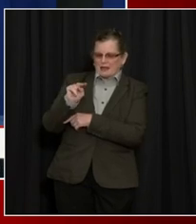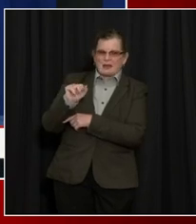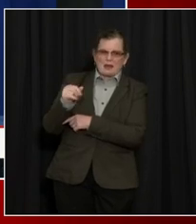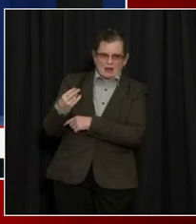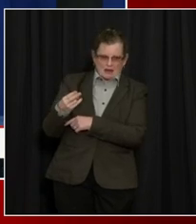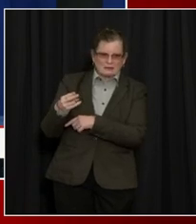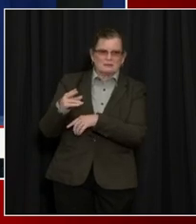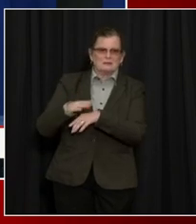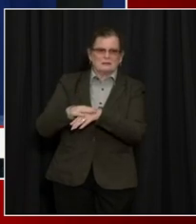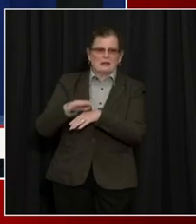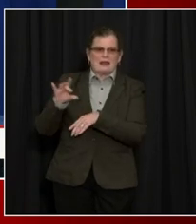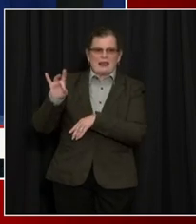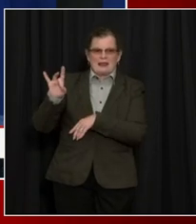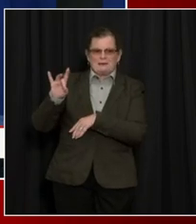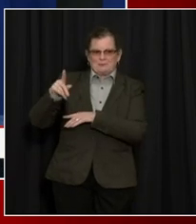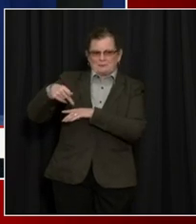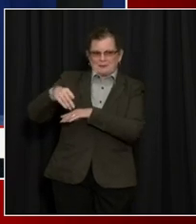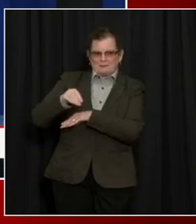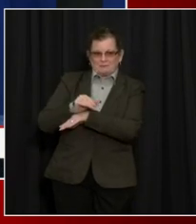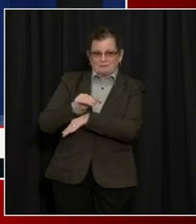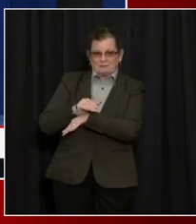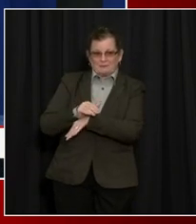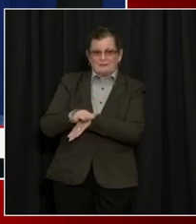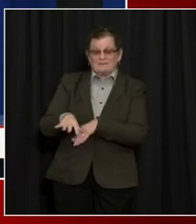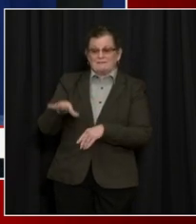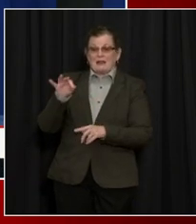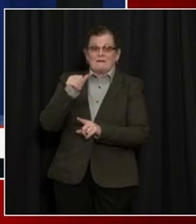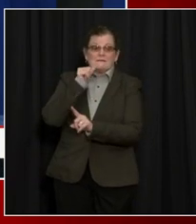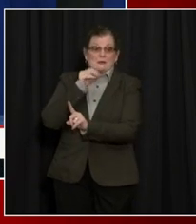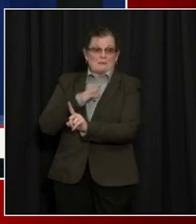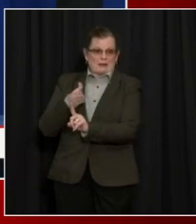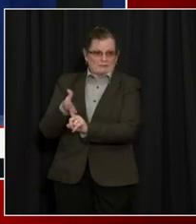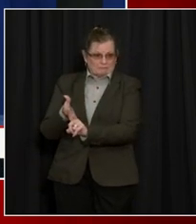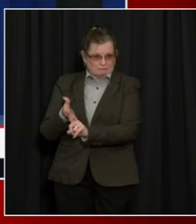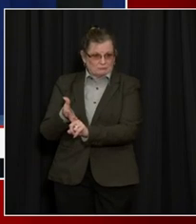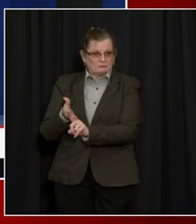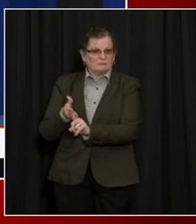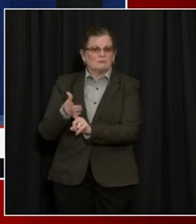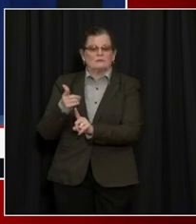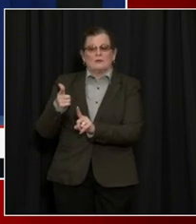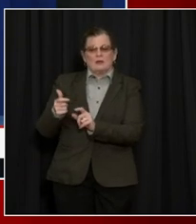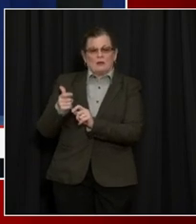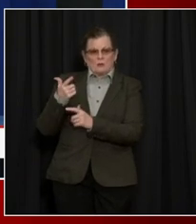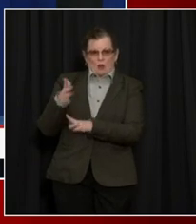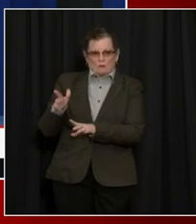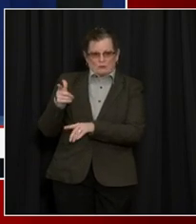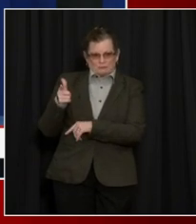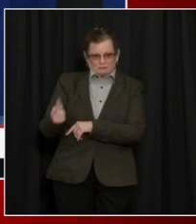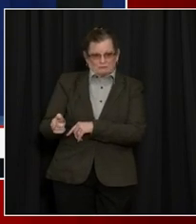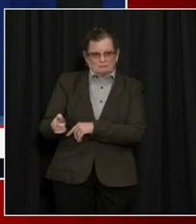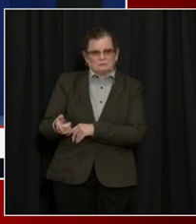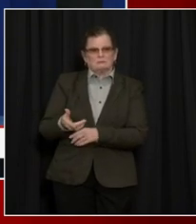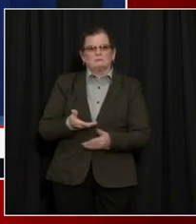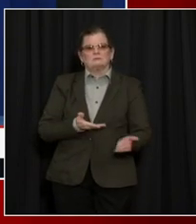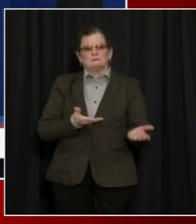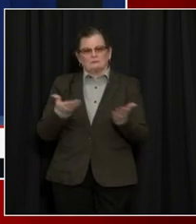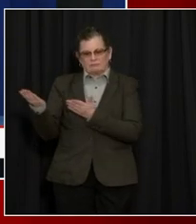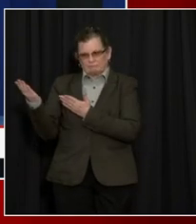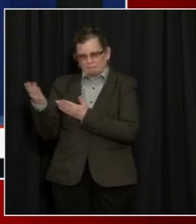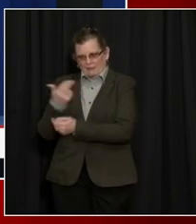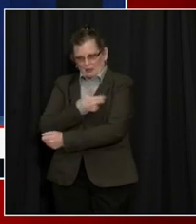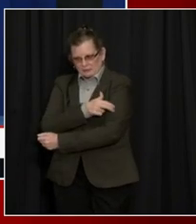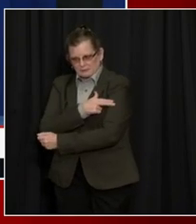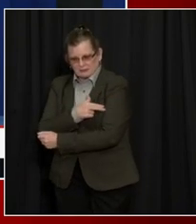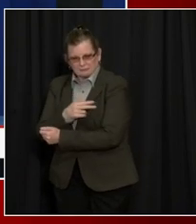an unconscious adult female suffering from a gunshot wound. She was transported to an area hospital where